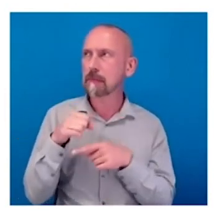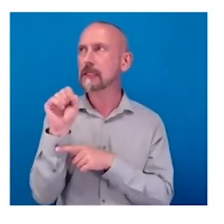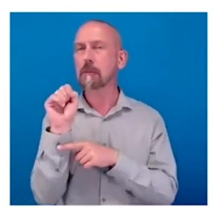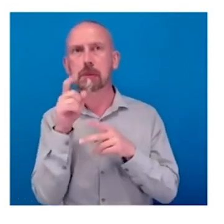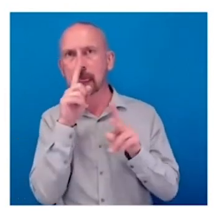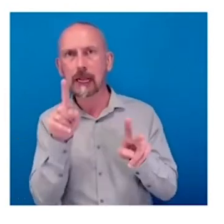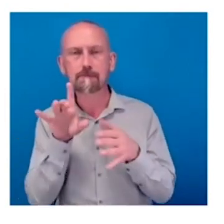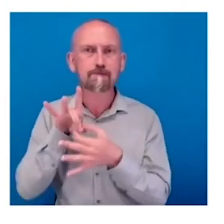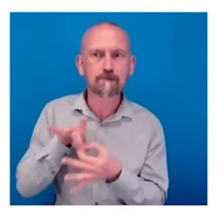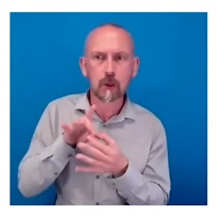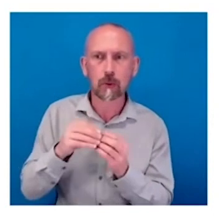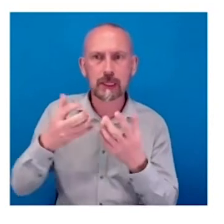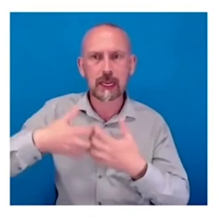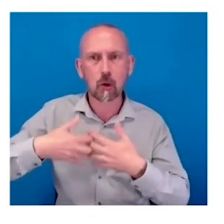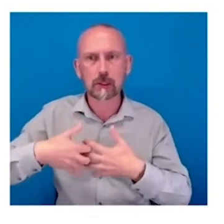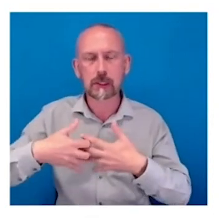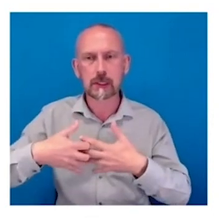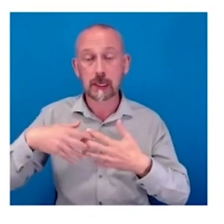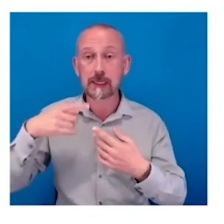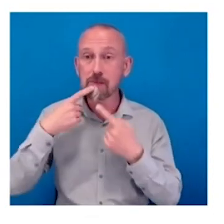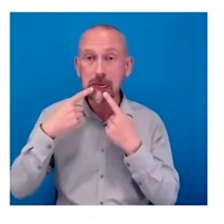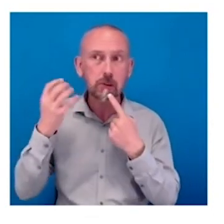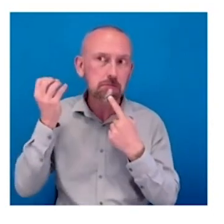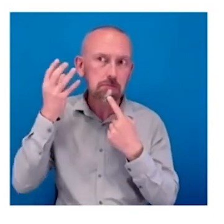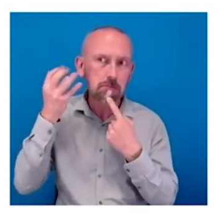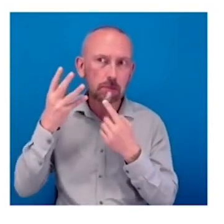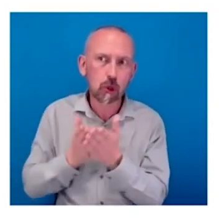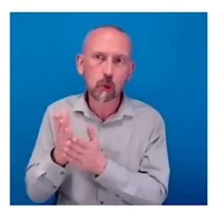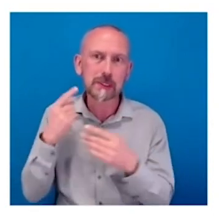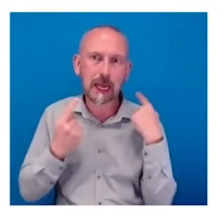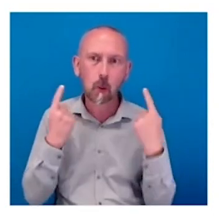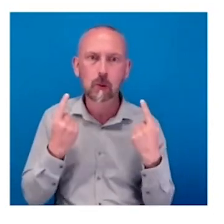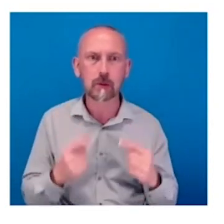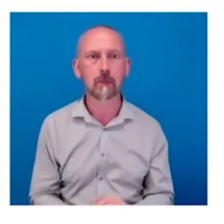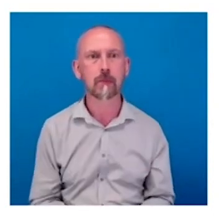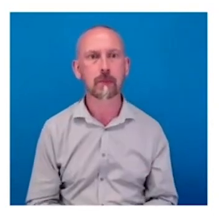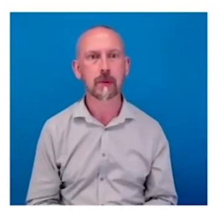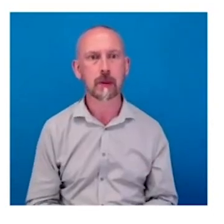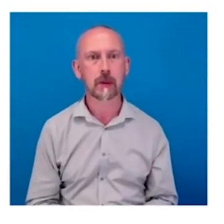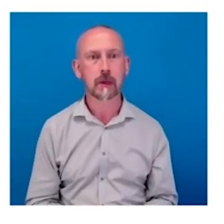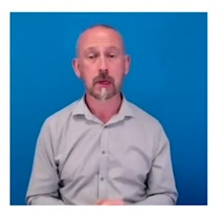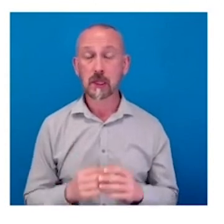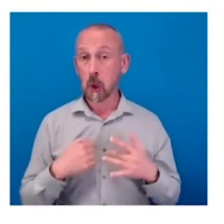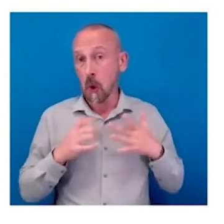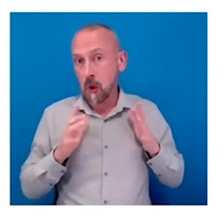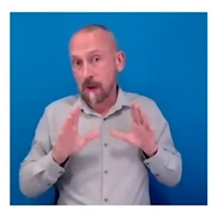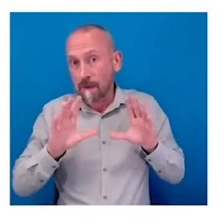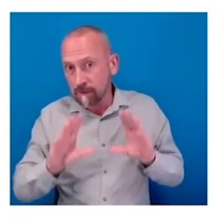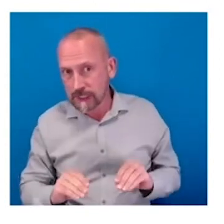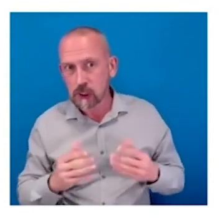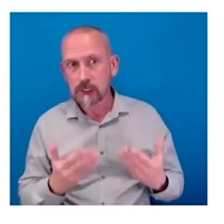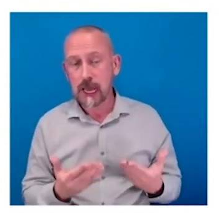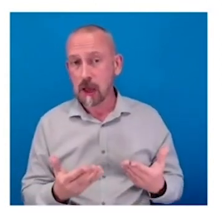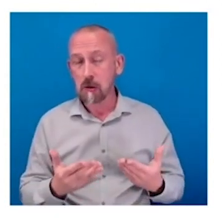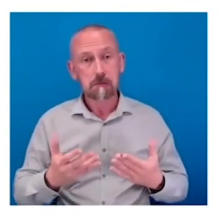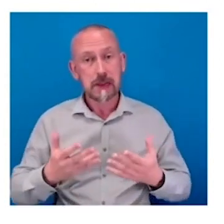technology, and they're having the information delivered to them by sound. I'll finish there, and any questions,